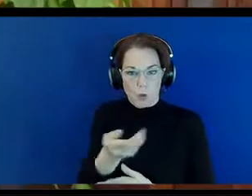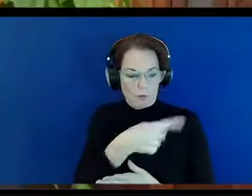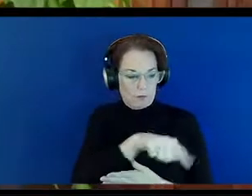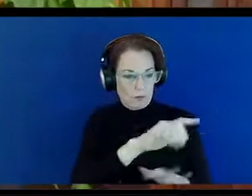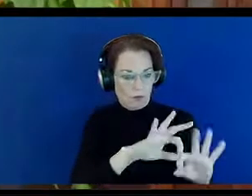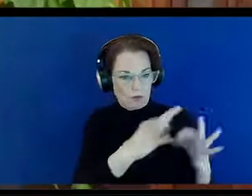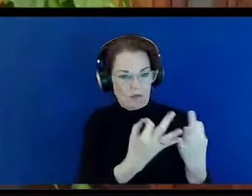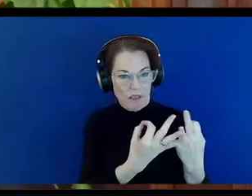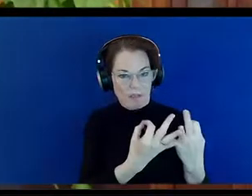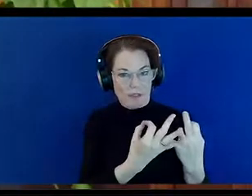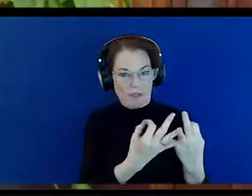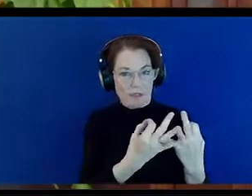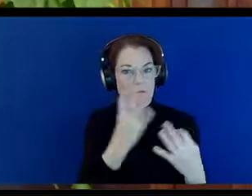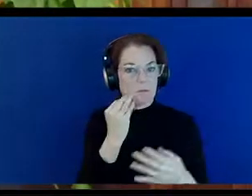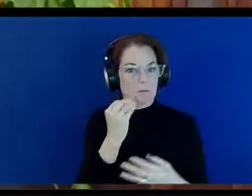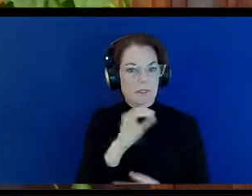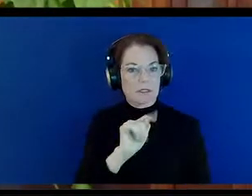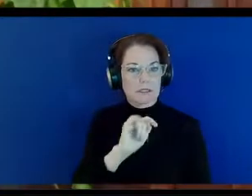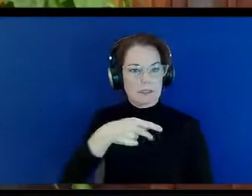Tipovers?